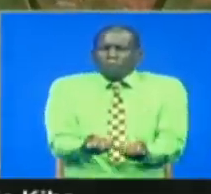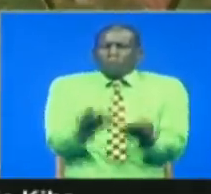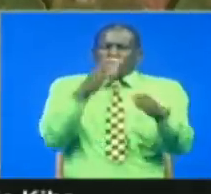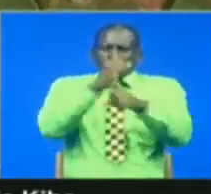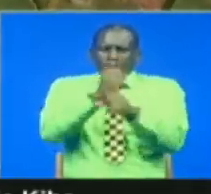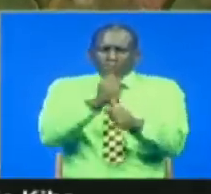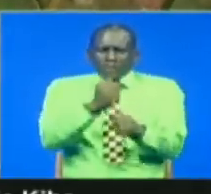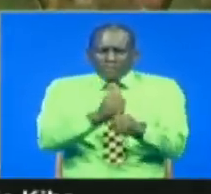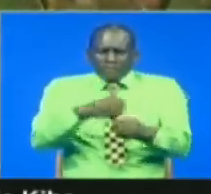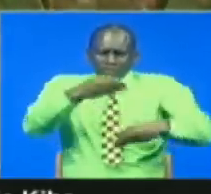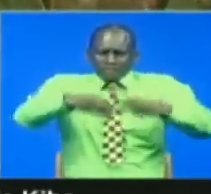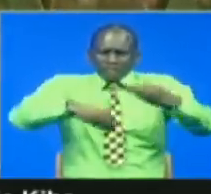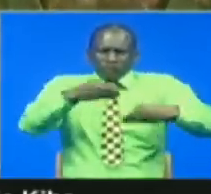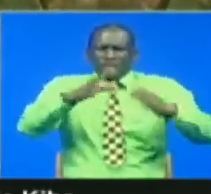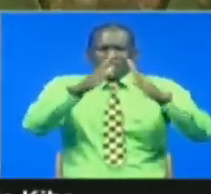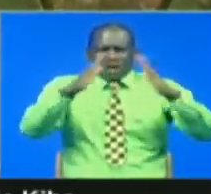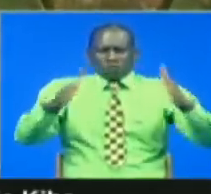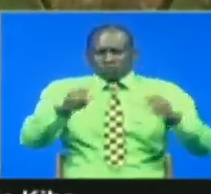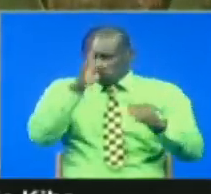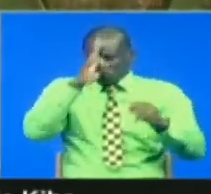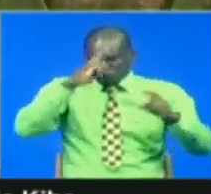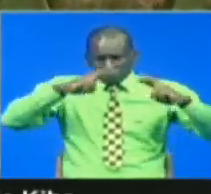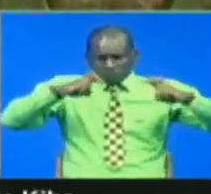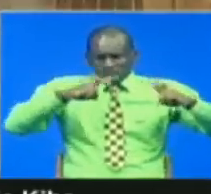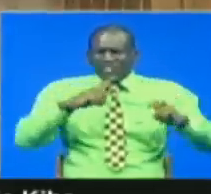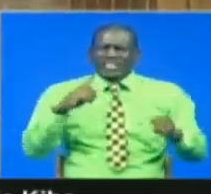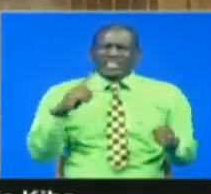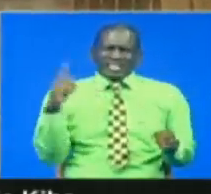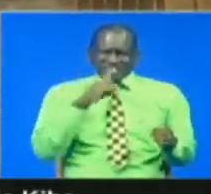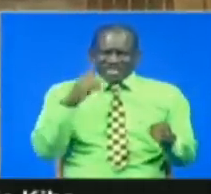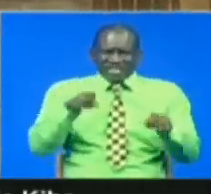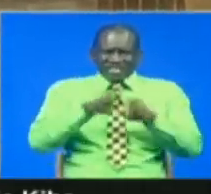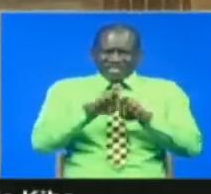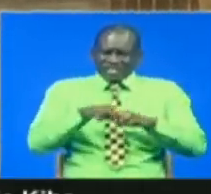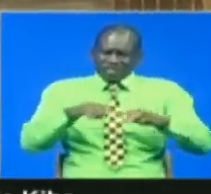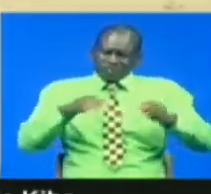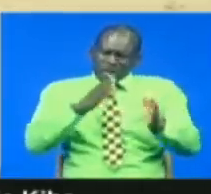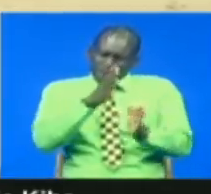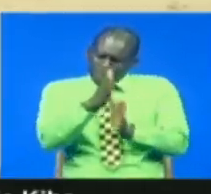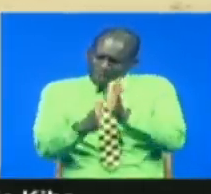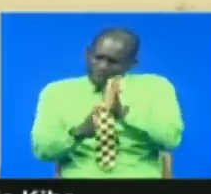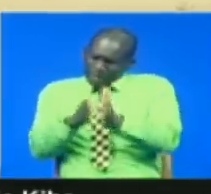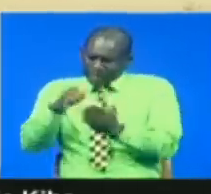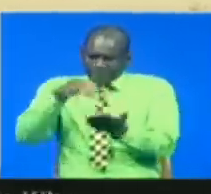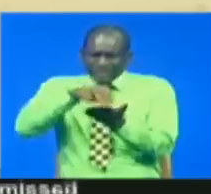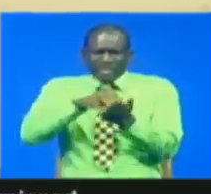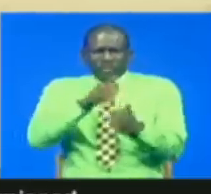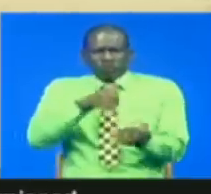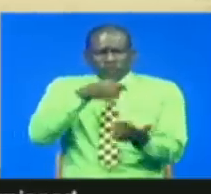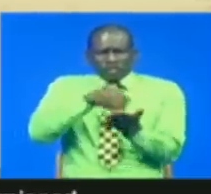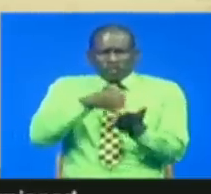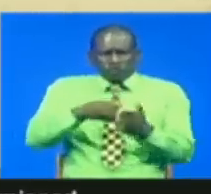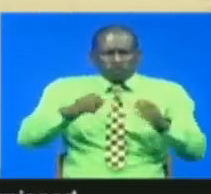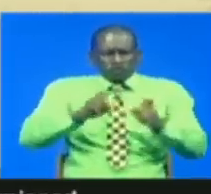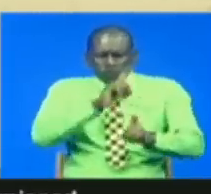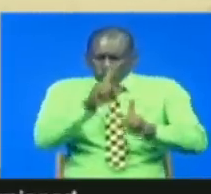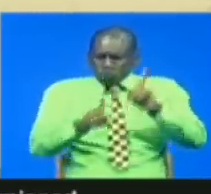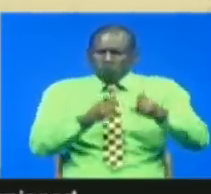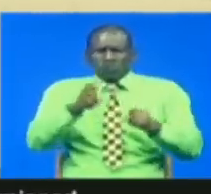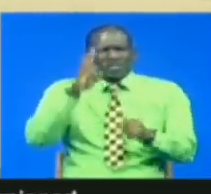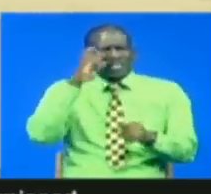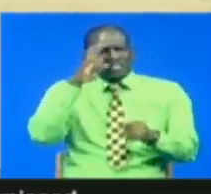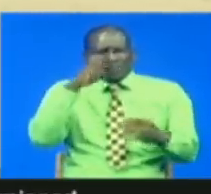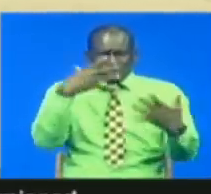Mushatha. Police investigating the terror attack are still building up their case that includes interrogation of suspects in